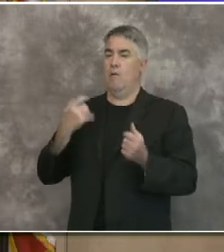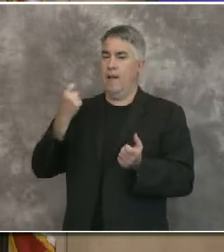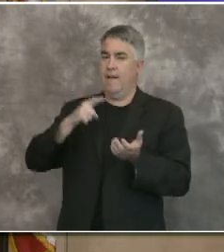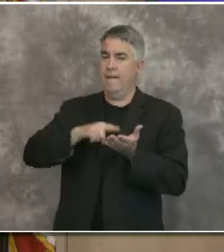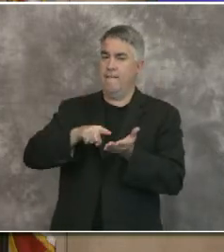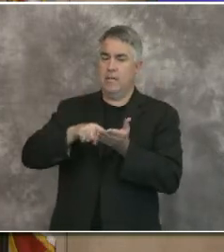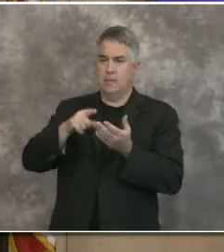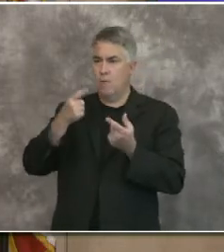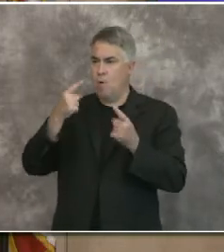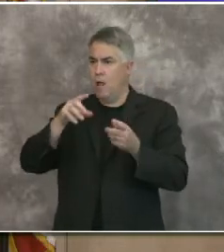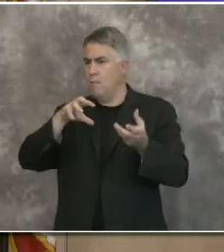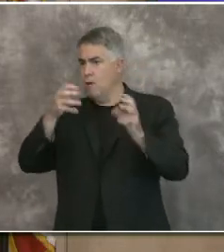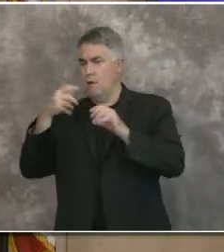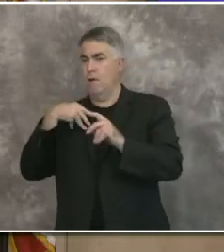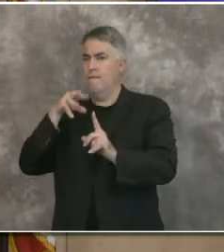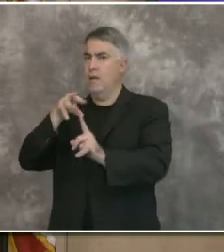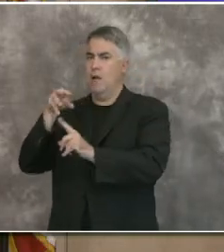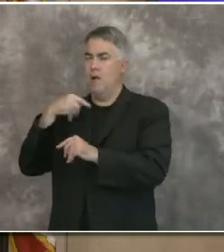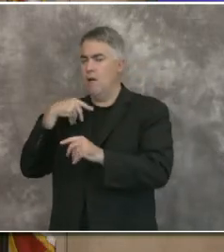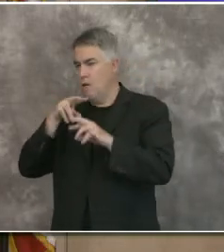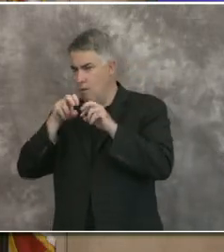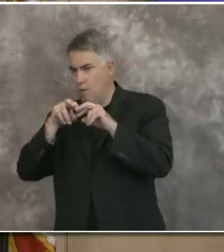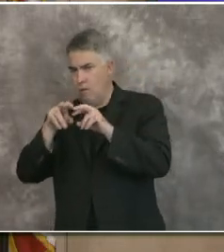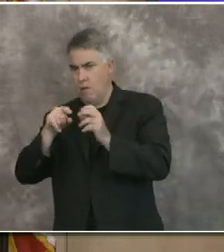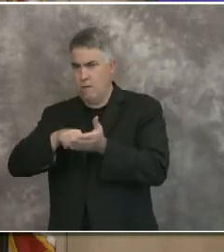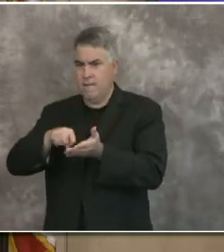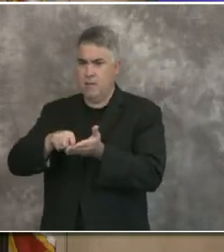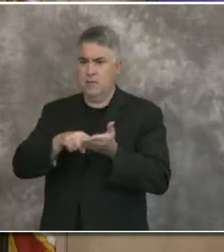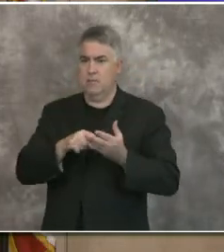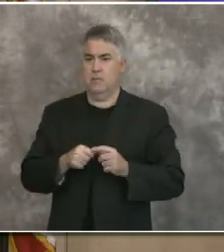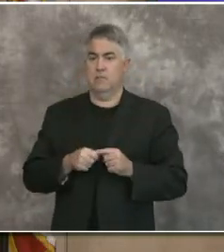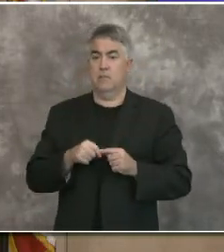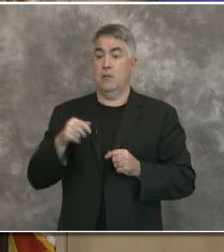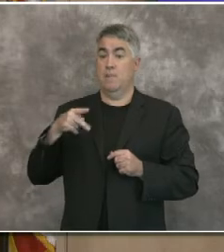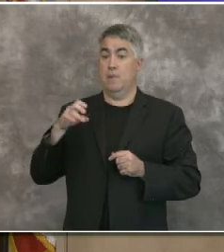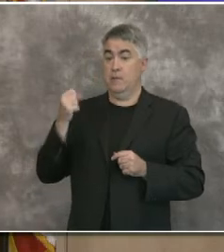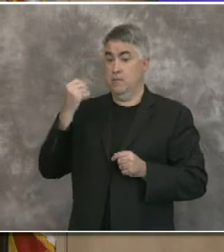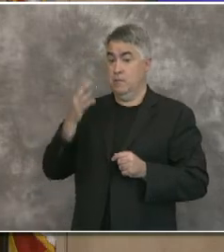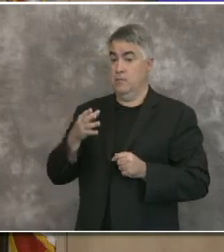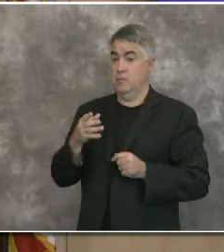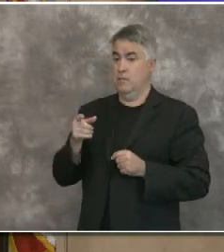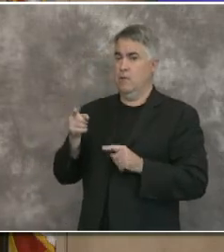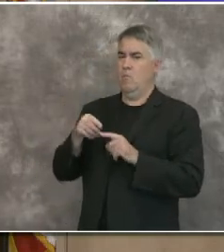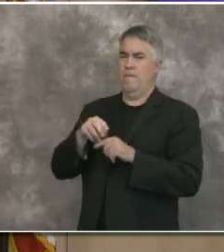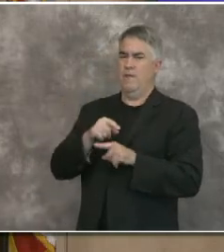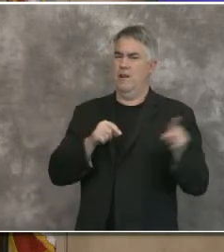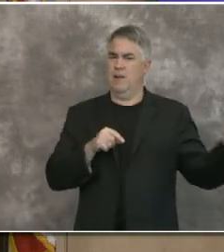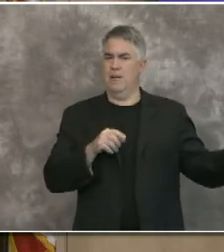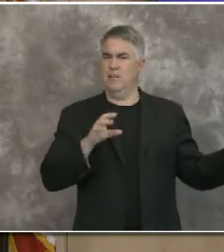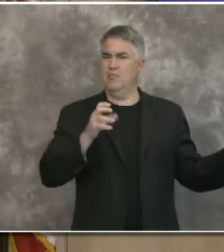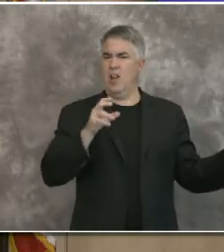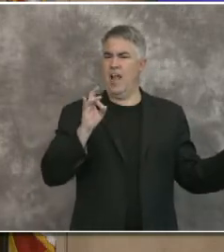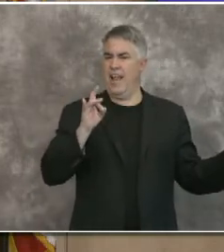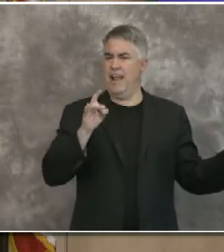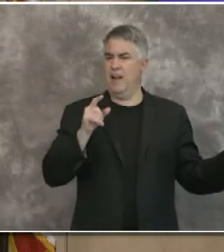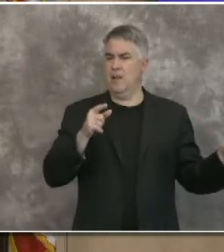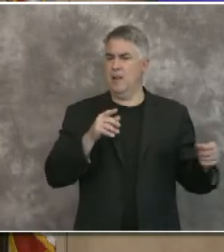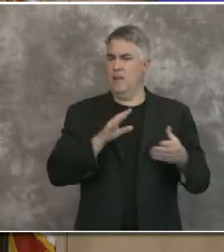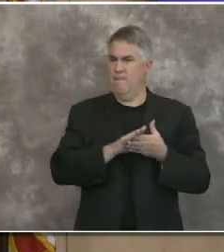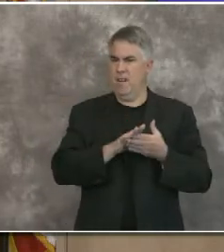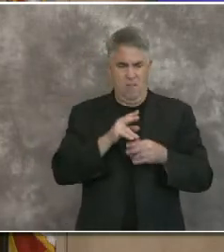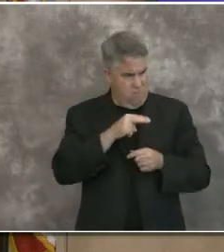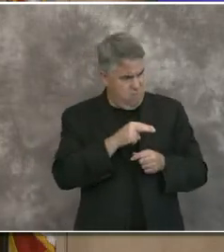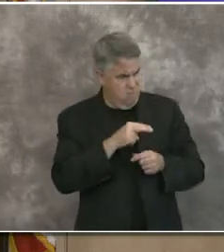acts. As I think I was talking to KPBS, I would refer you to, I think it was Channel 8 video I was watching on TV before